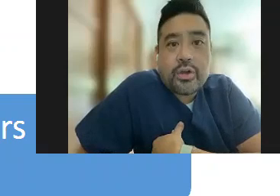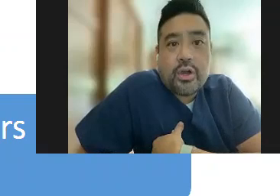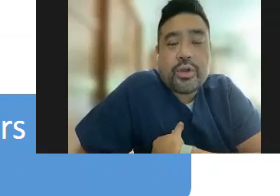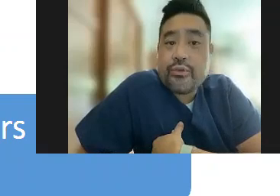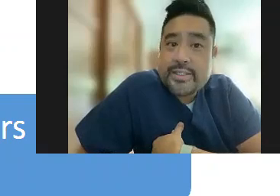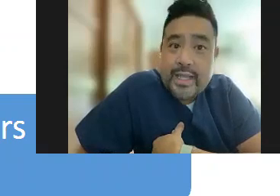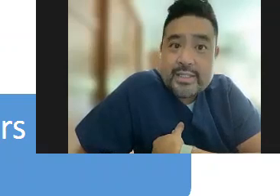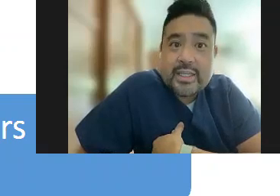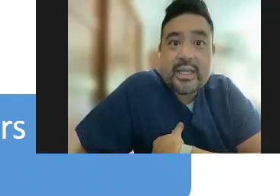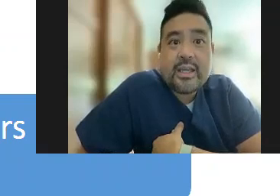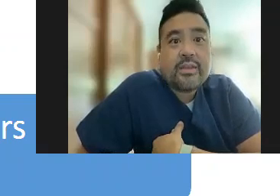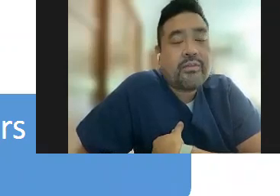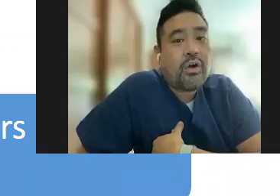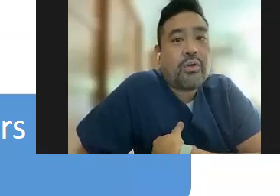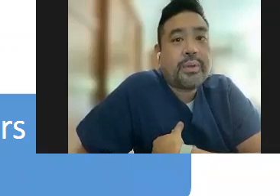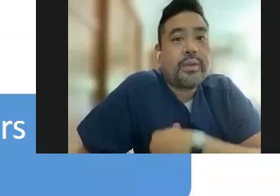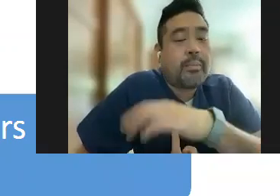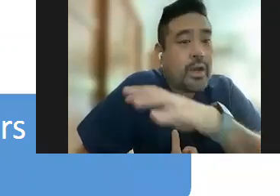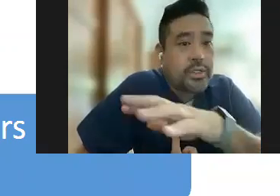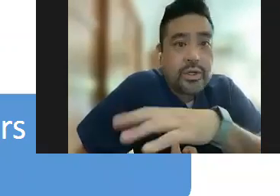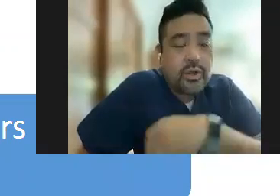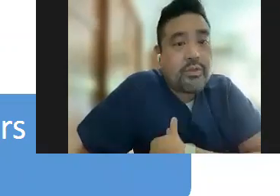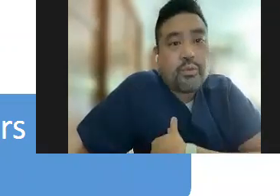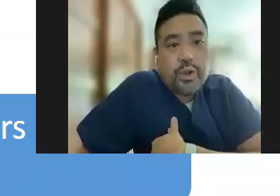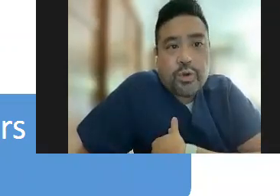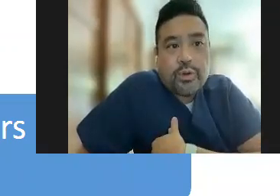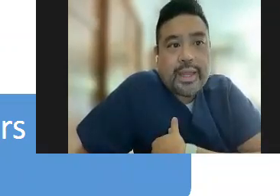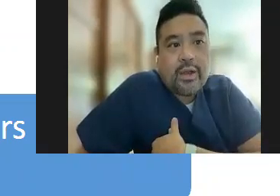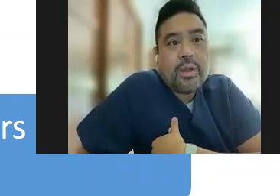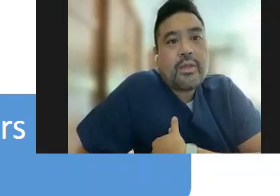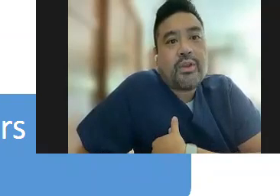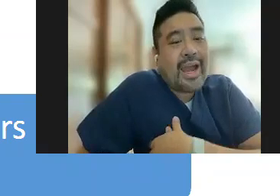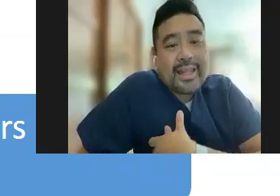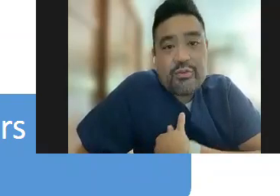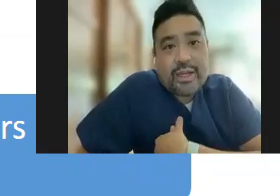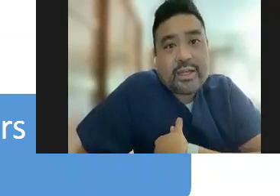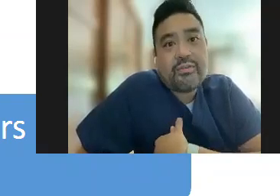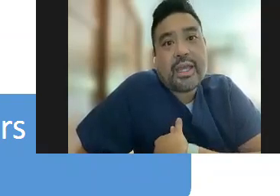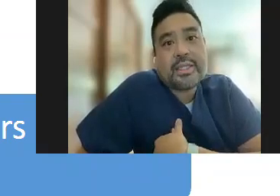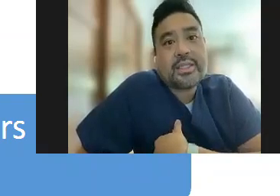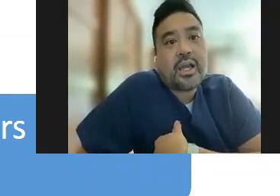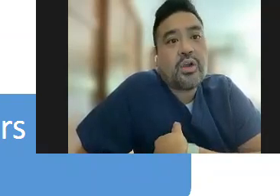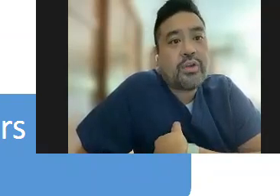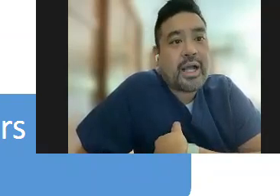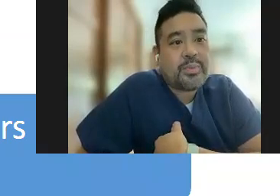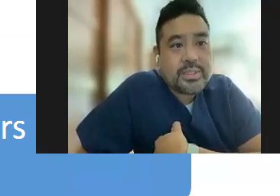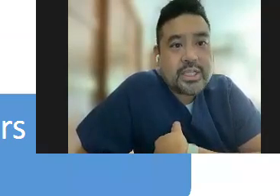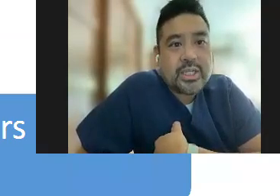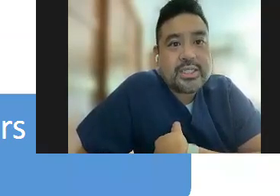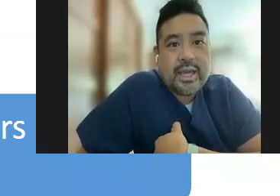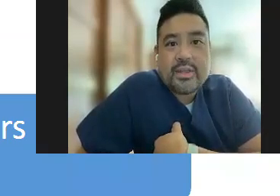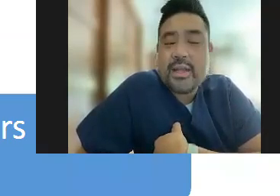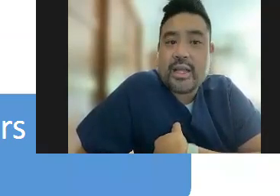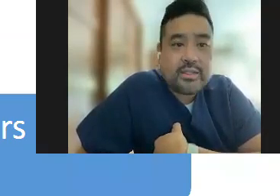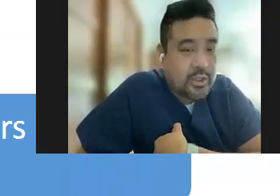all undergone rigorous testing. They've all been monitored in the real world now. They're highly effective against COVID